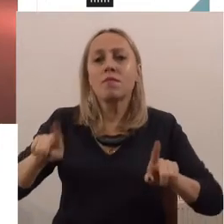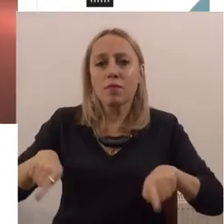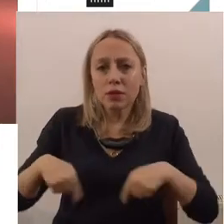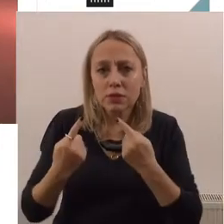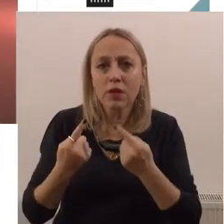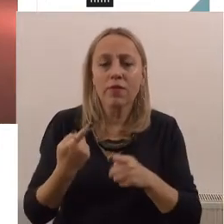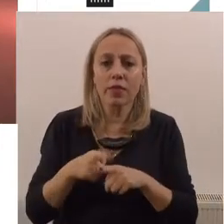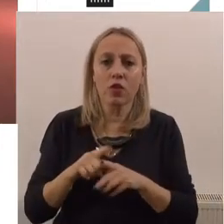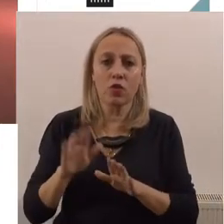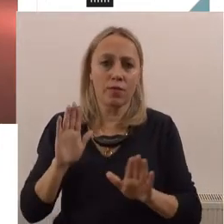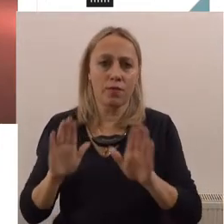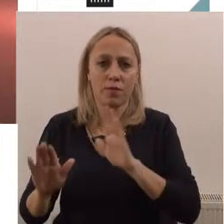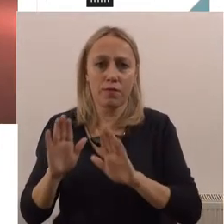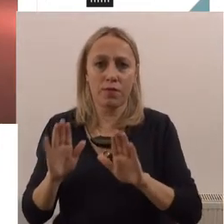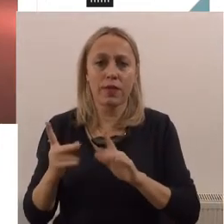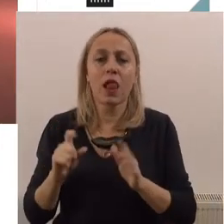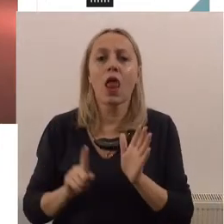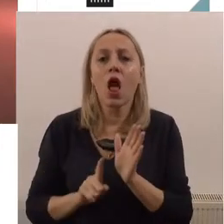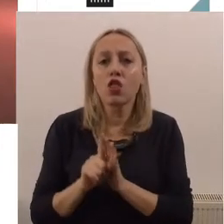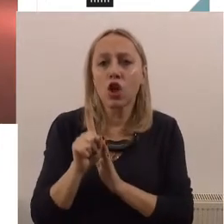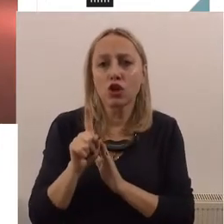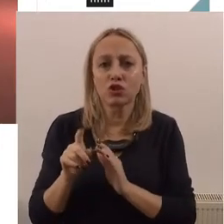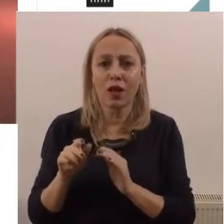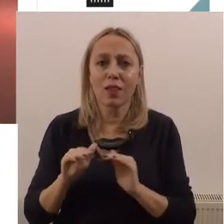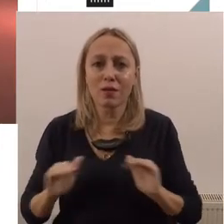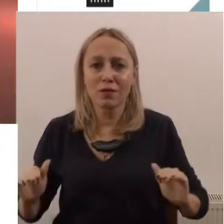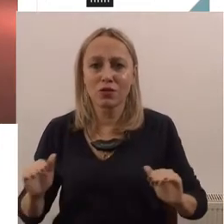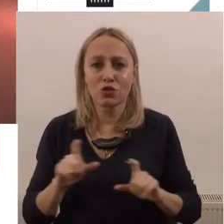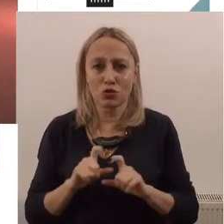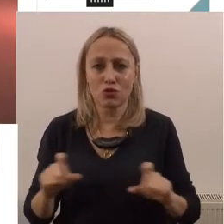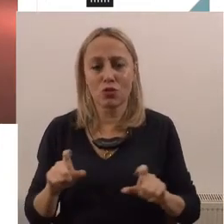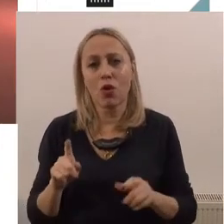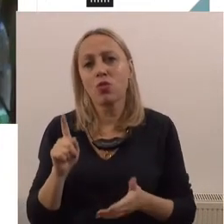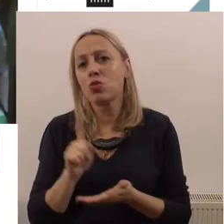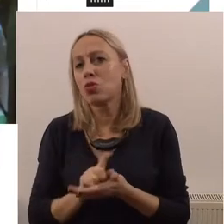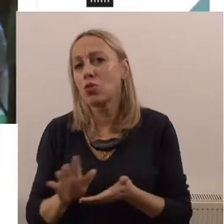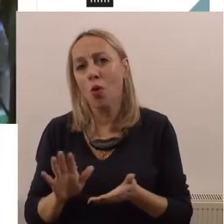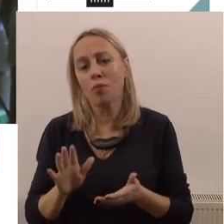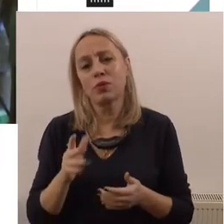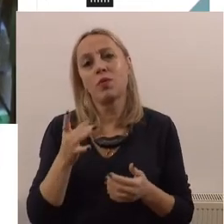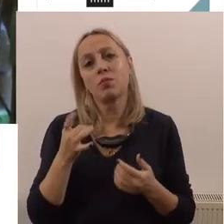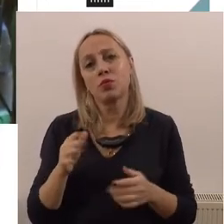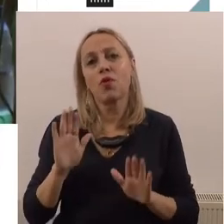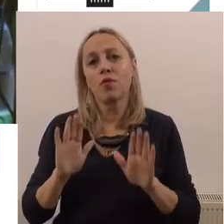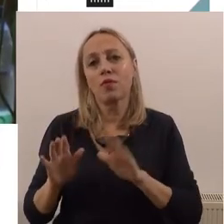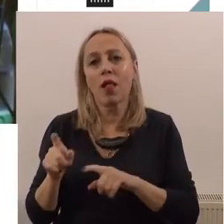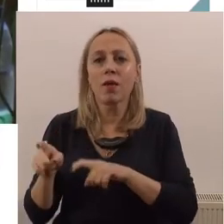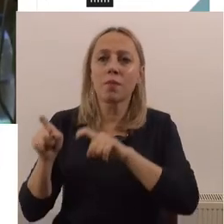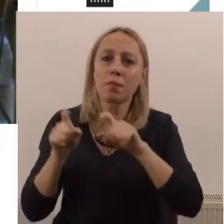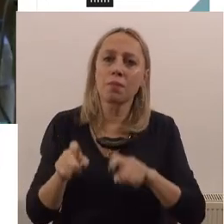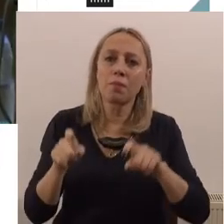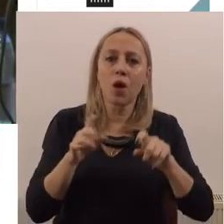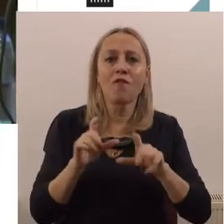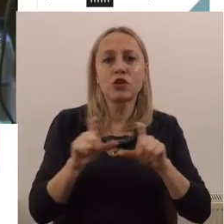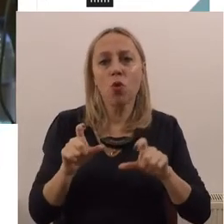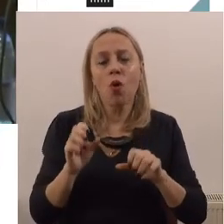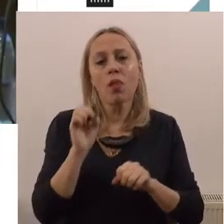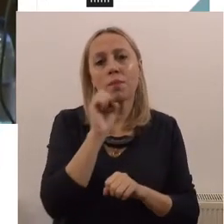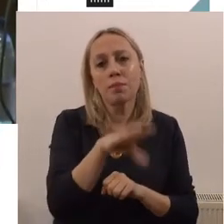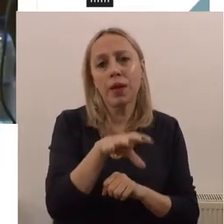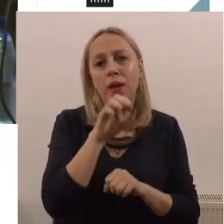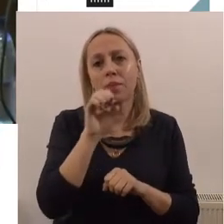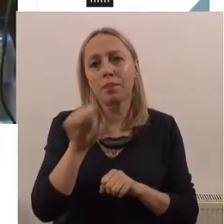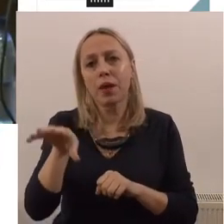to start this exhibition again, so that children from primary school